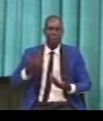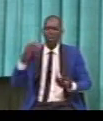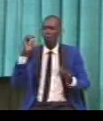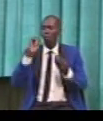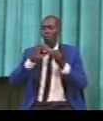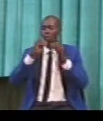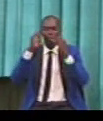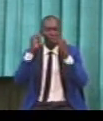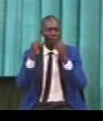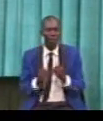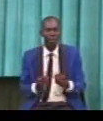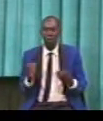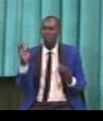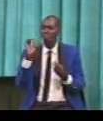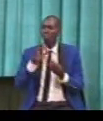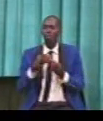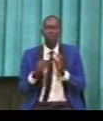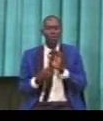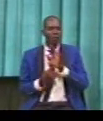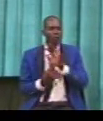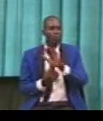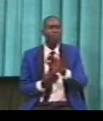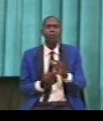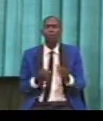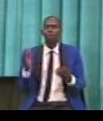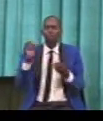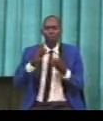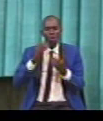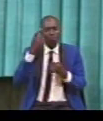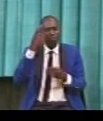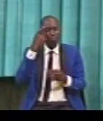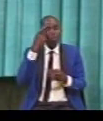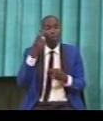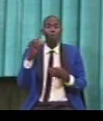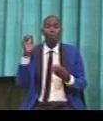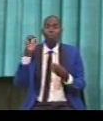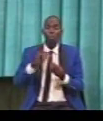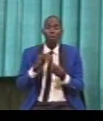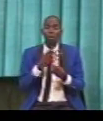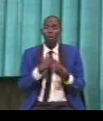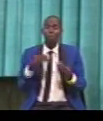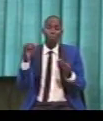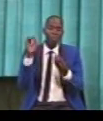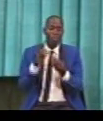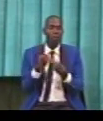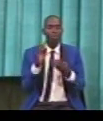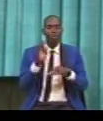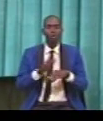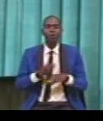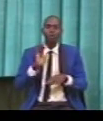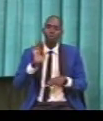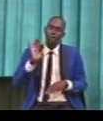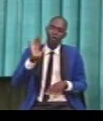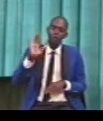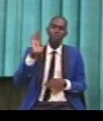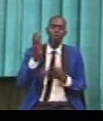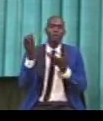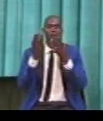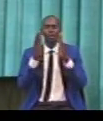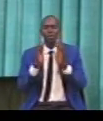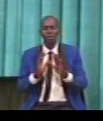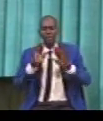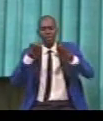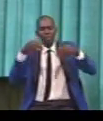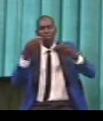power. More revelation. More insight. More and more and more upon your servant. Give